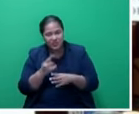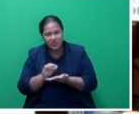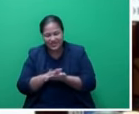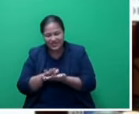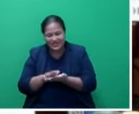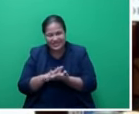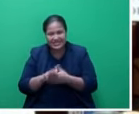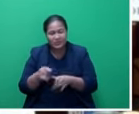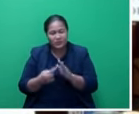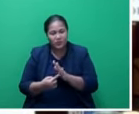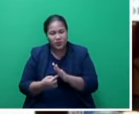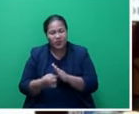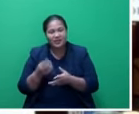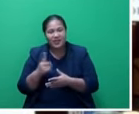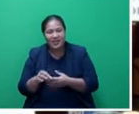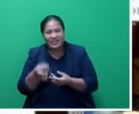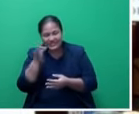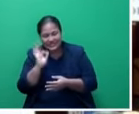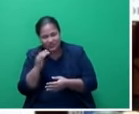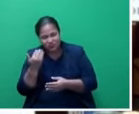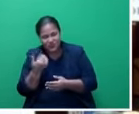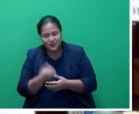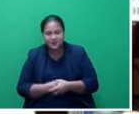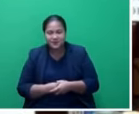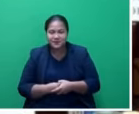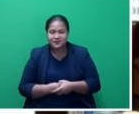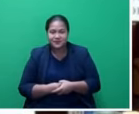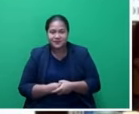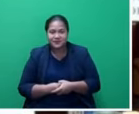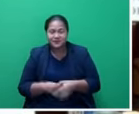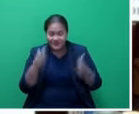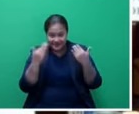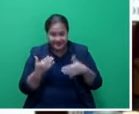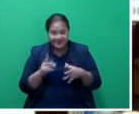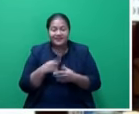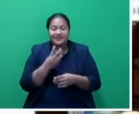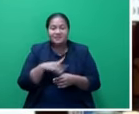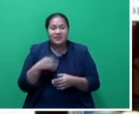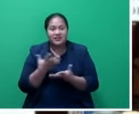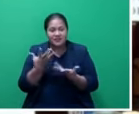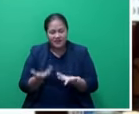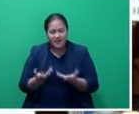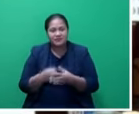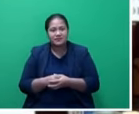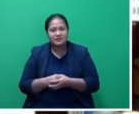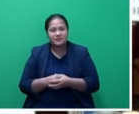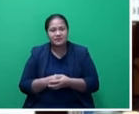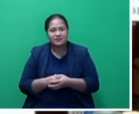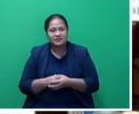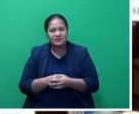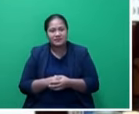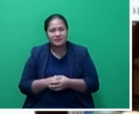washroom and tea room facilities. Mr. Speaker, sir, the ministry is immensely grateful to